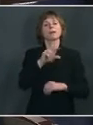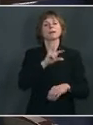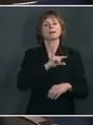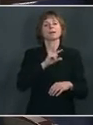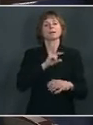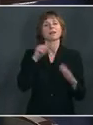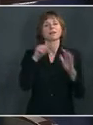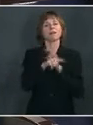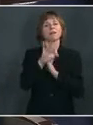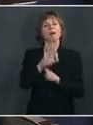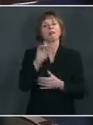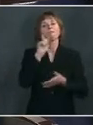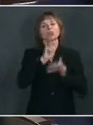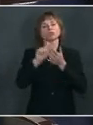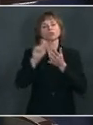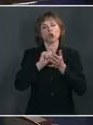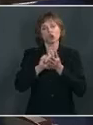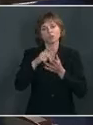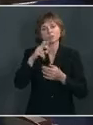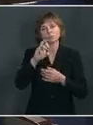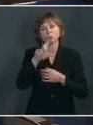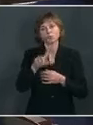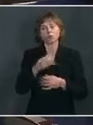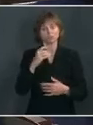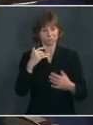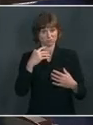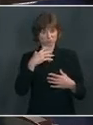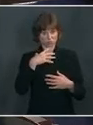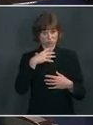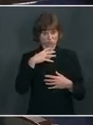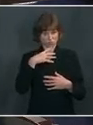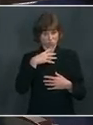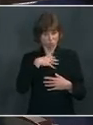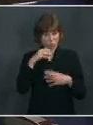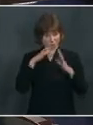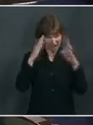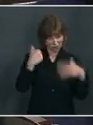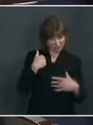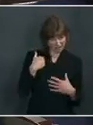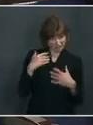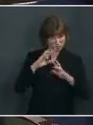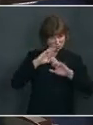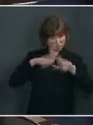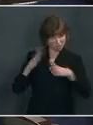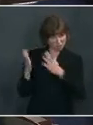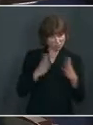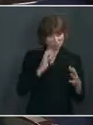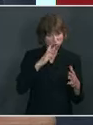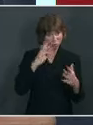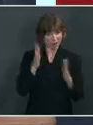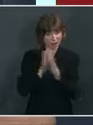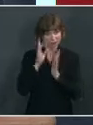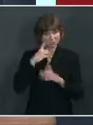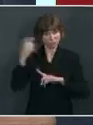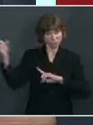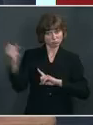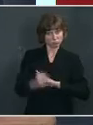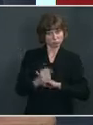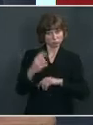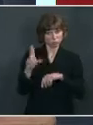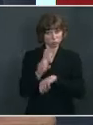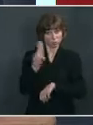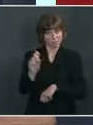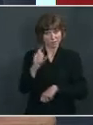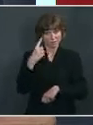Pearl. Does the White House have a response, and are there plans to ask for his extradition to the U.S. for a trial? The United States